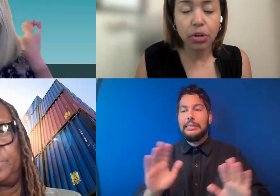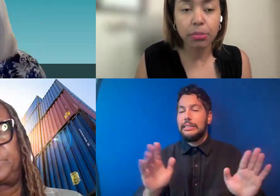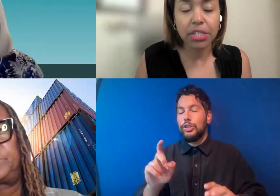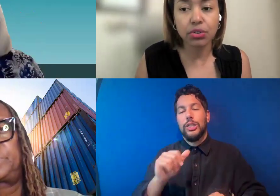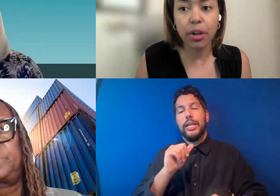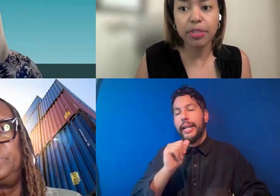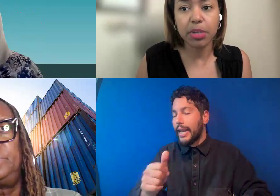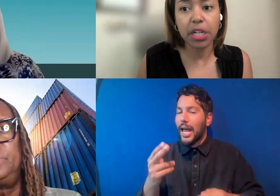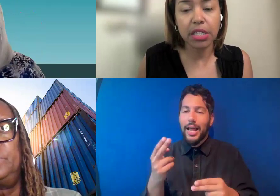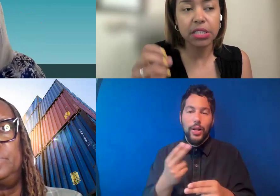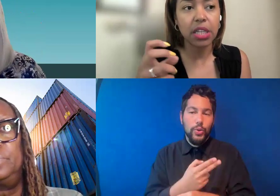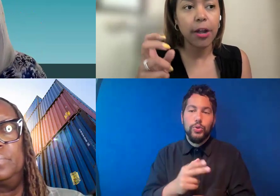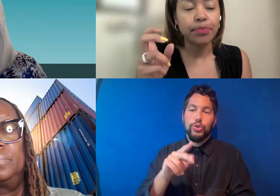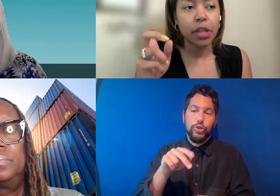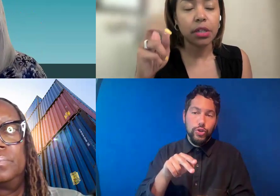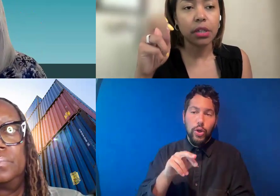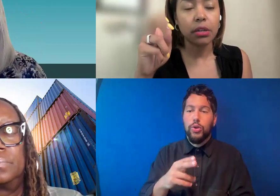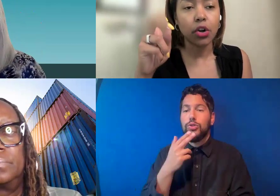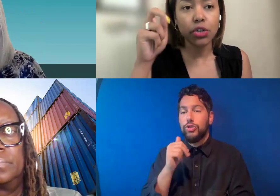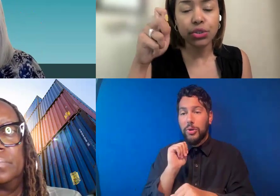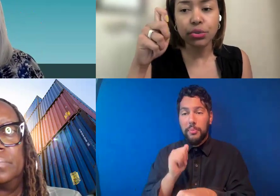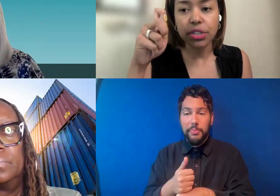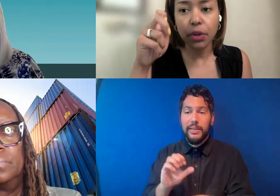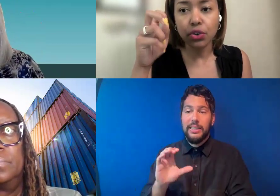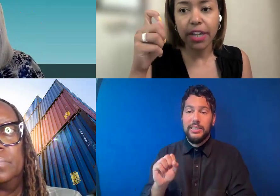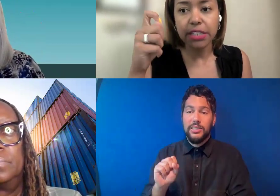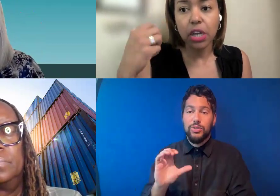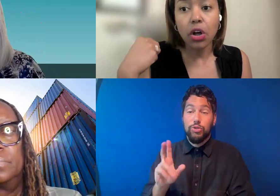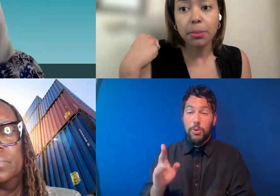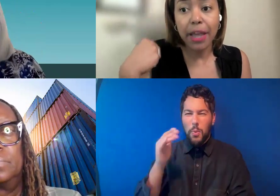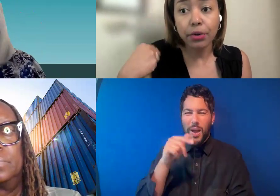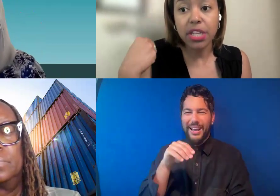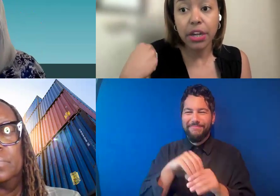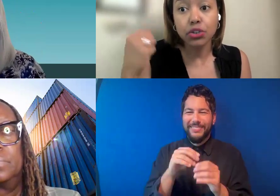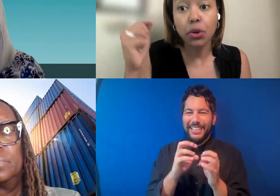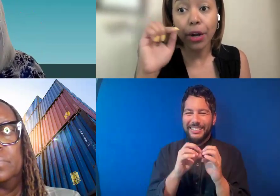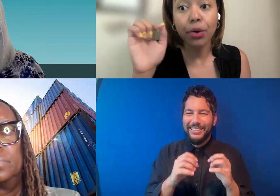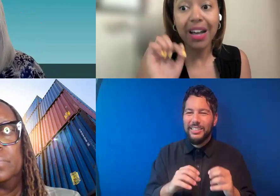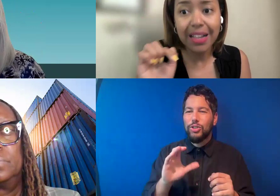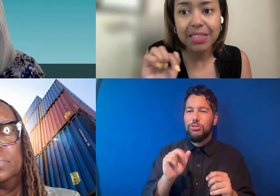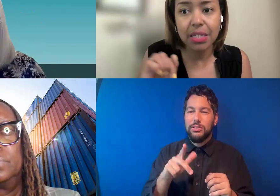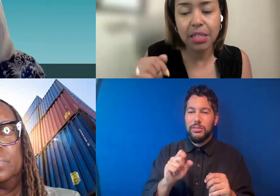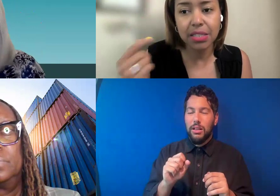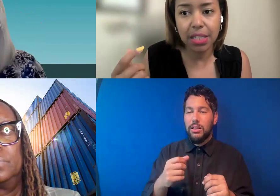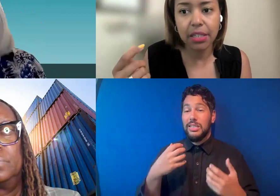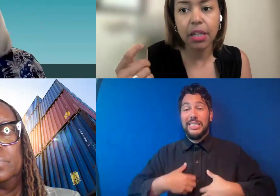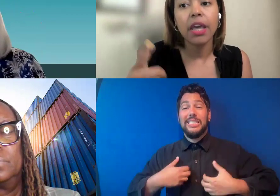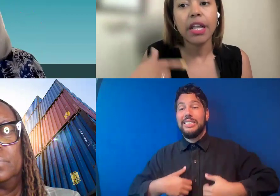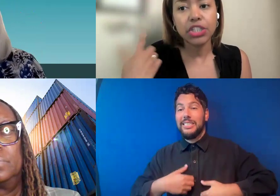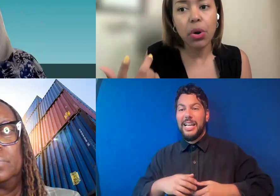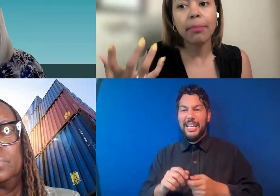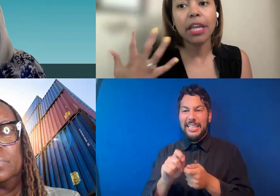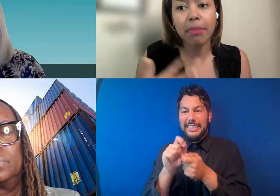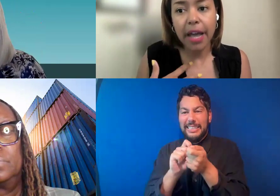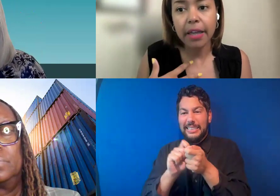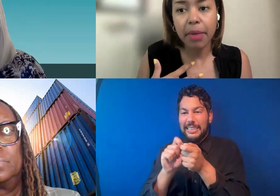salt and sugar-based scrubs because the crystals of those grains can cause micro tears or micro cuts into the